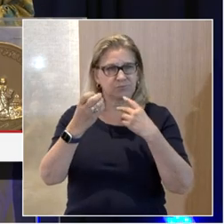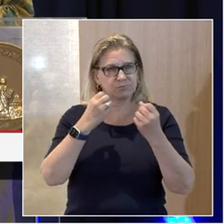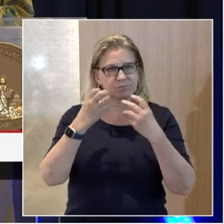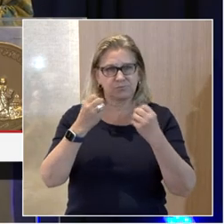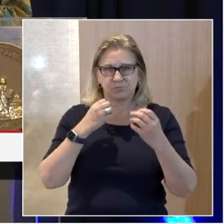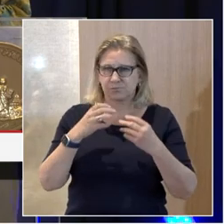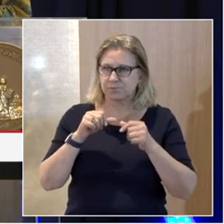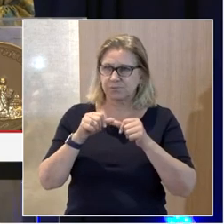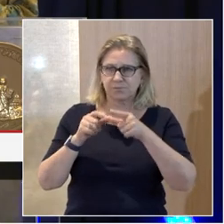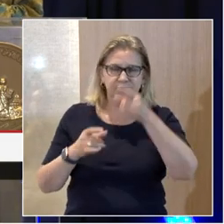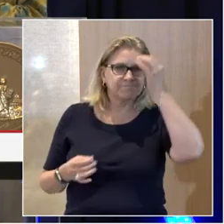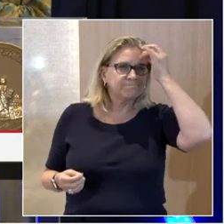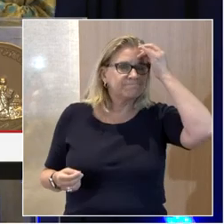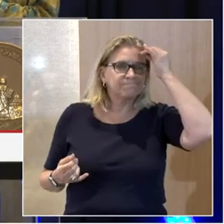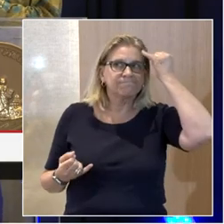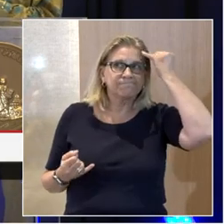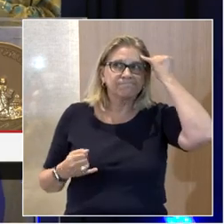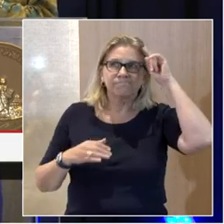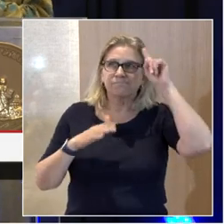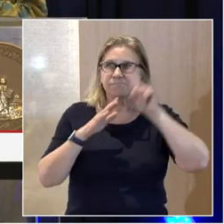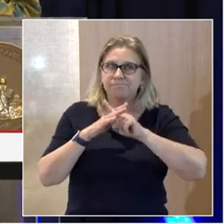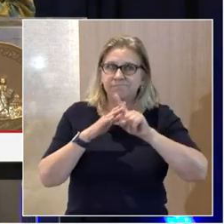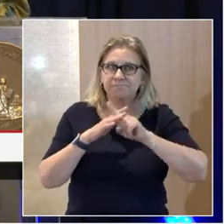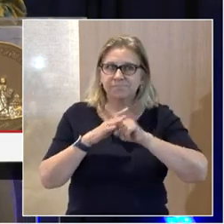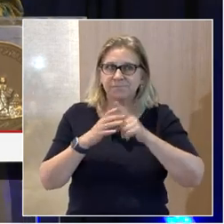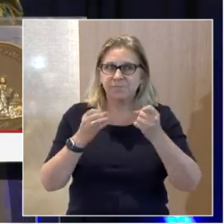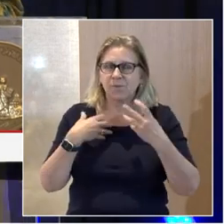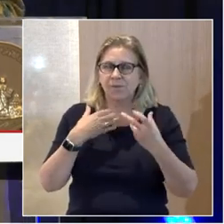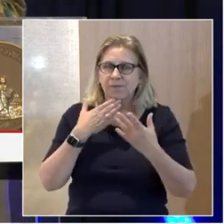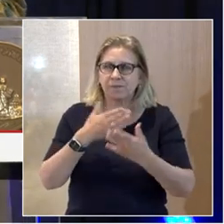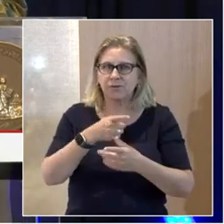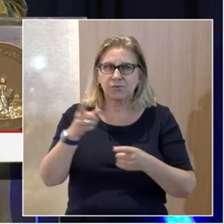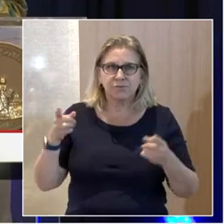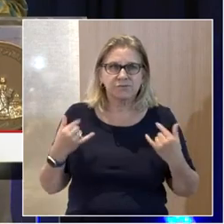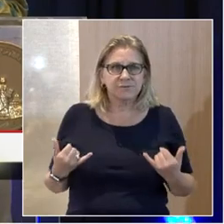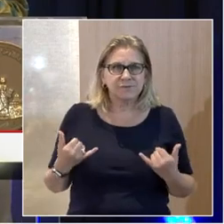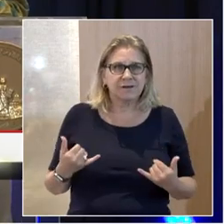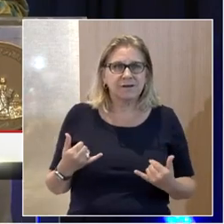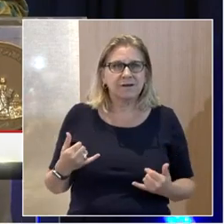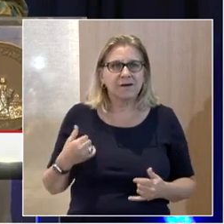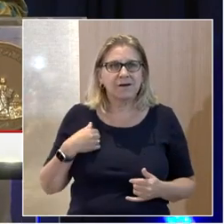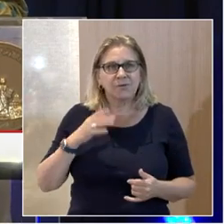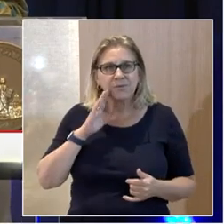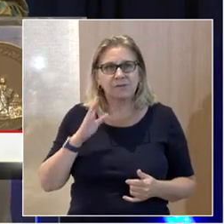look for opportunities to do that. I want to thank you. And now I'm going to bring, I think,